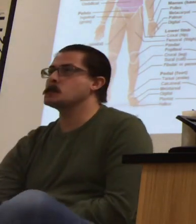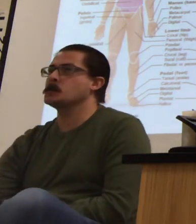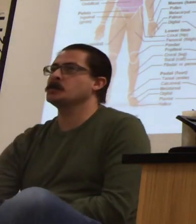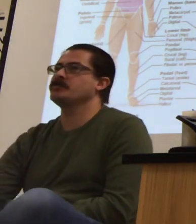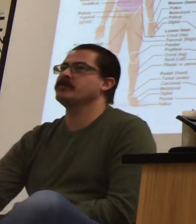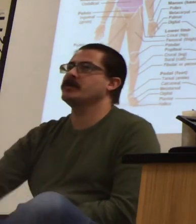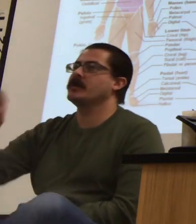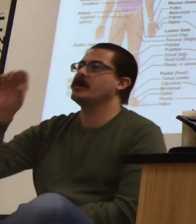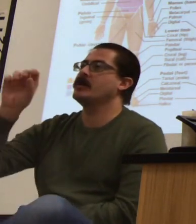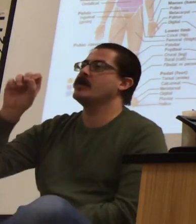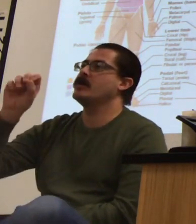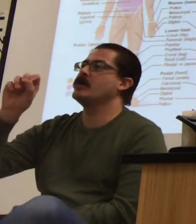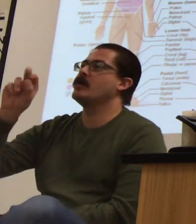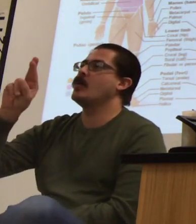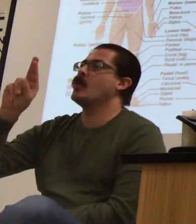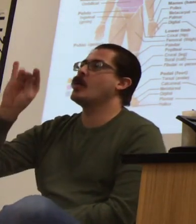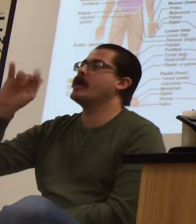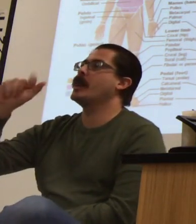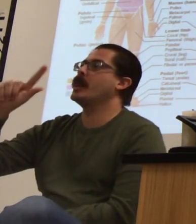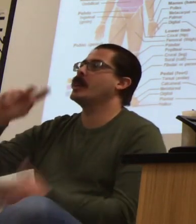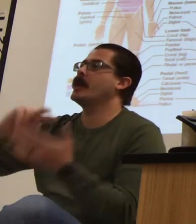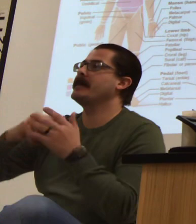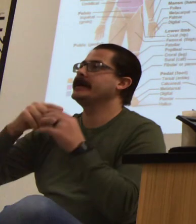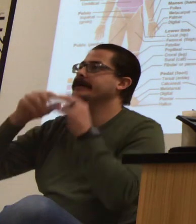Orbital means the orbit that contains your eye.